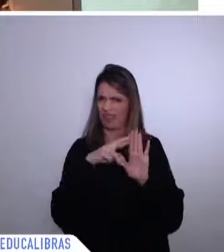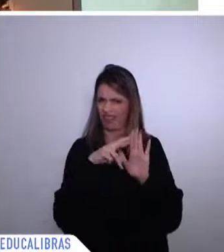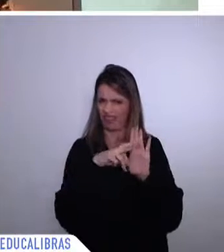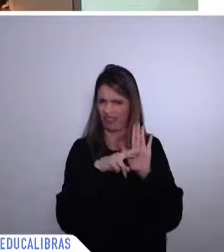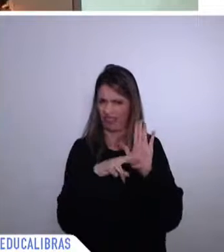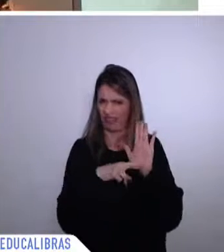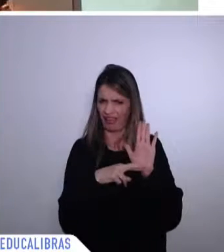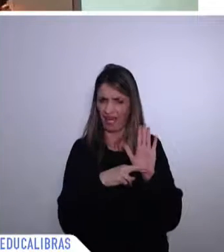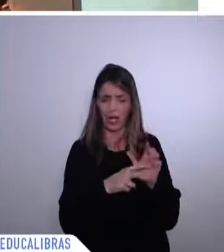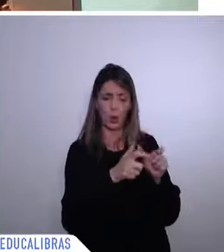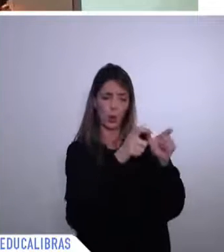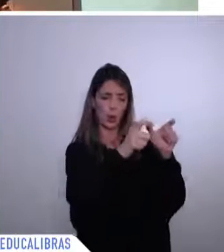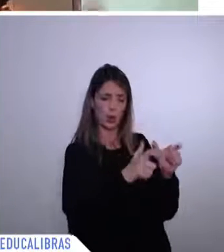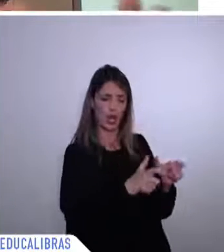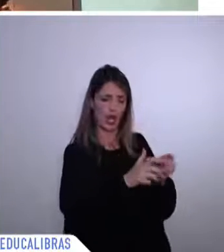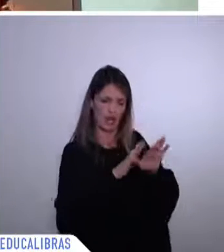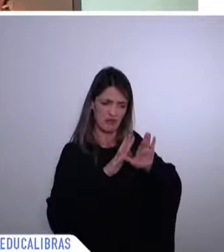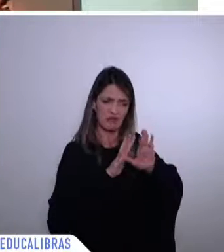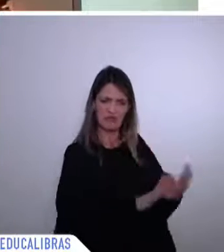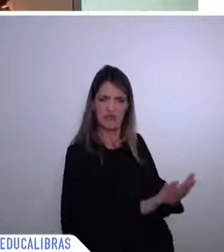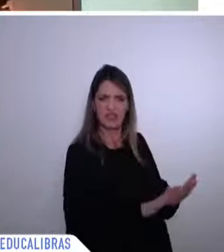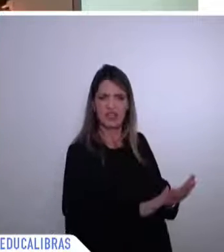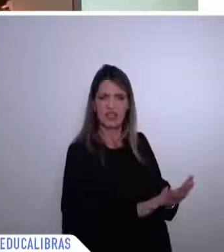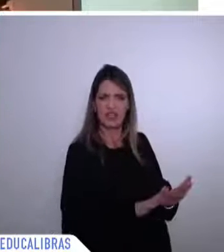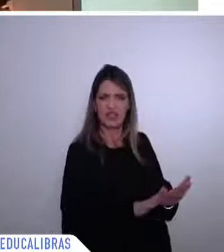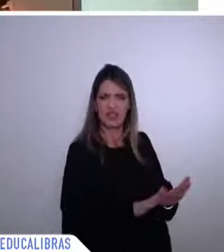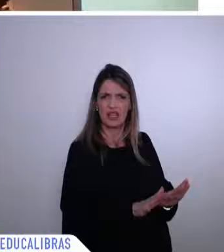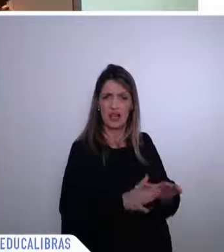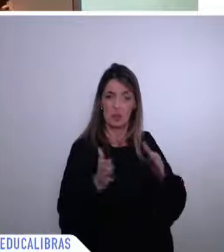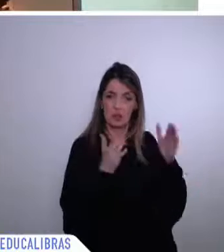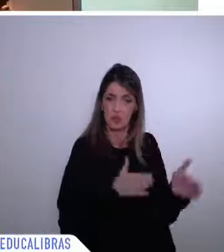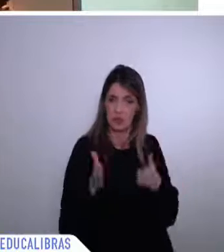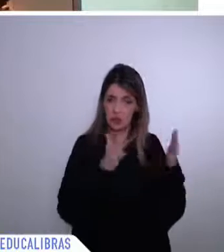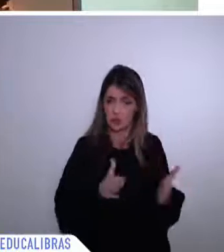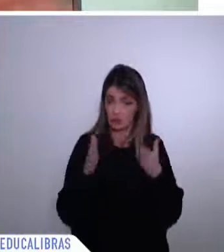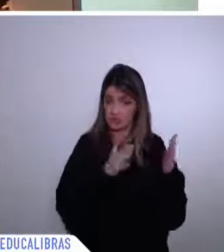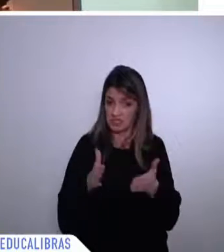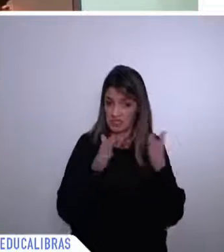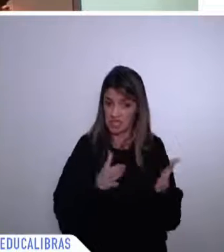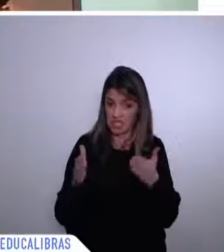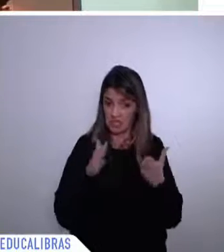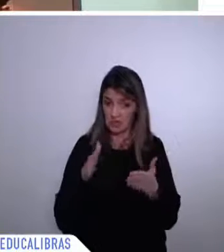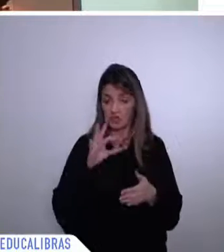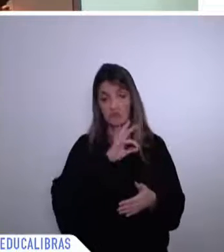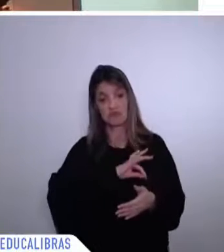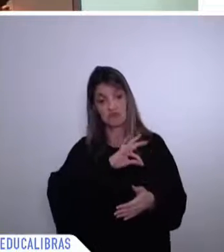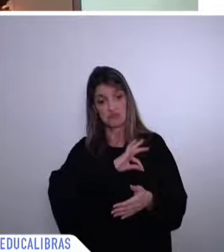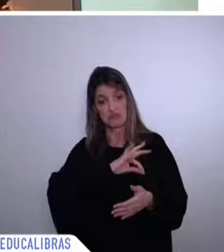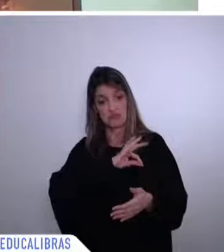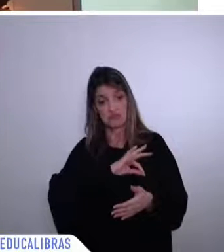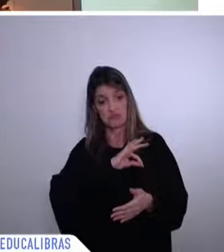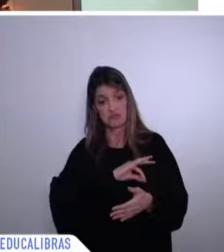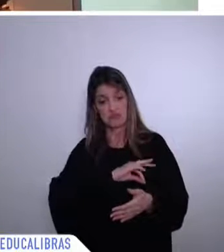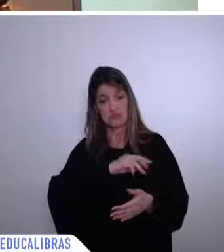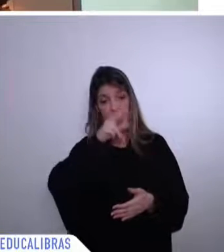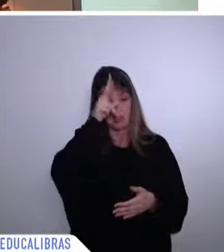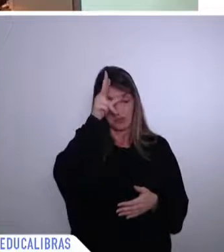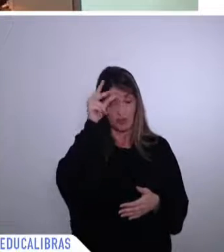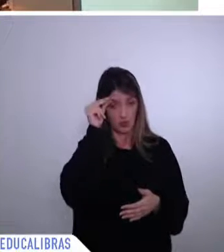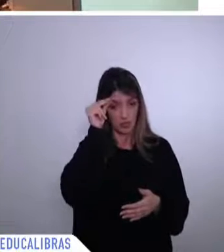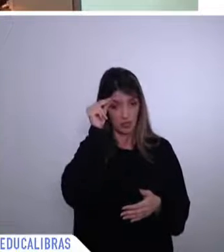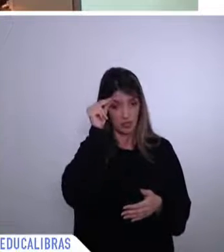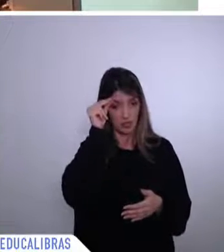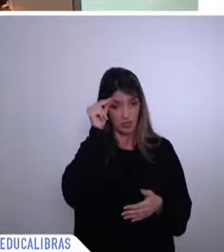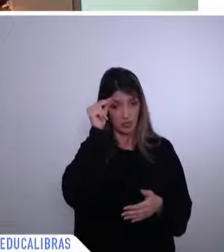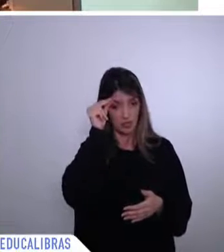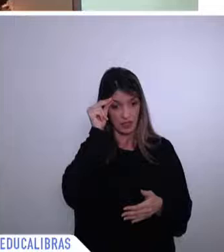basically places people in boxes in specific positions for the production of